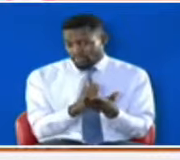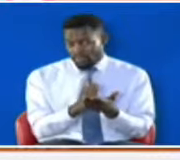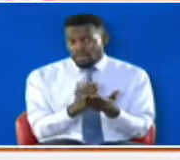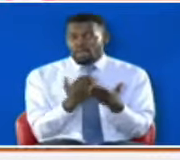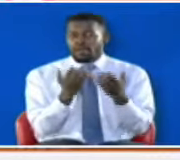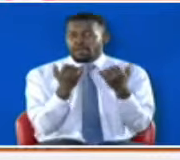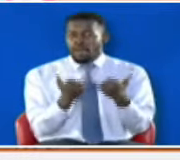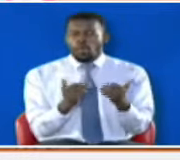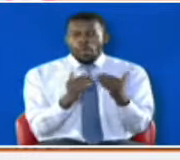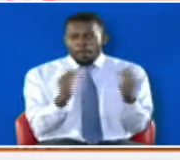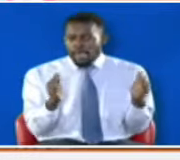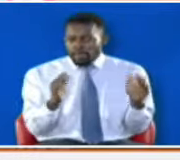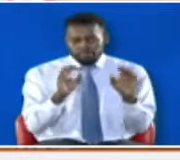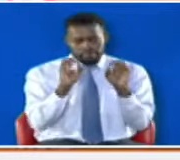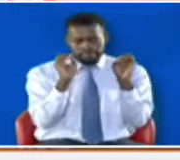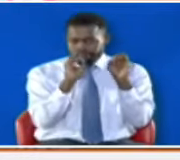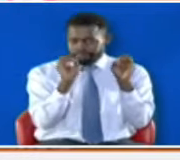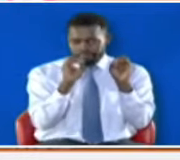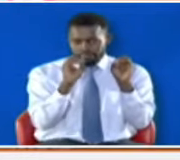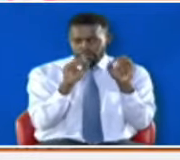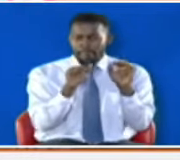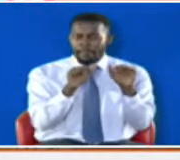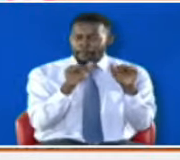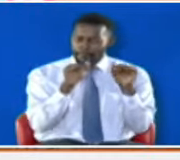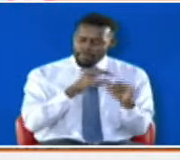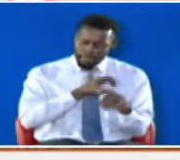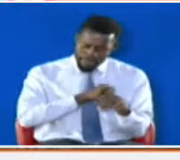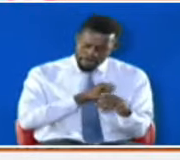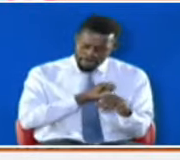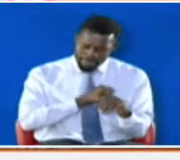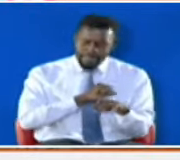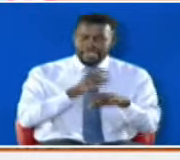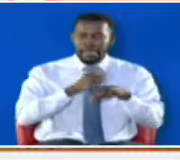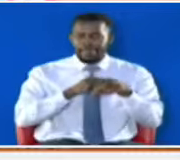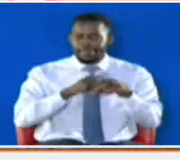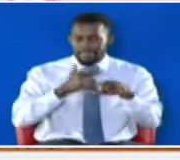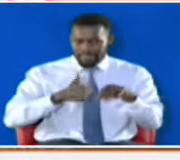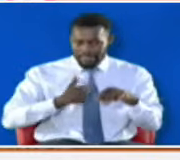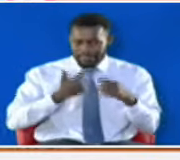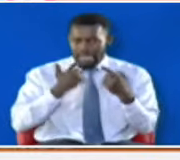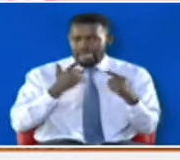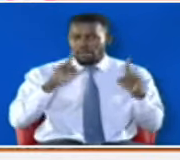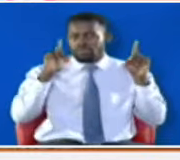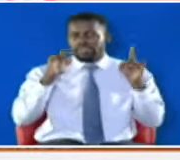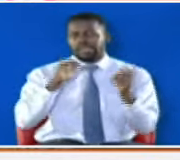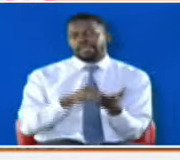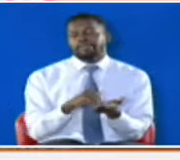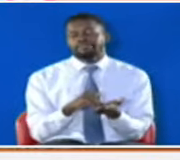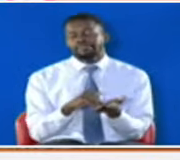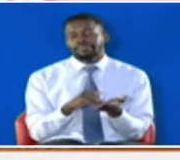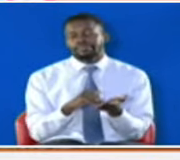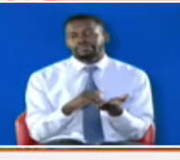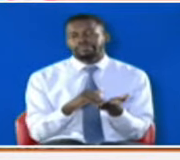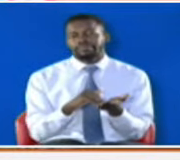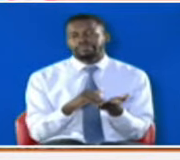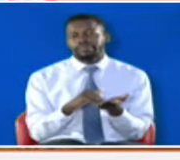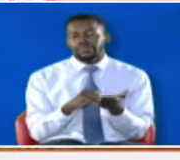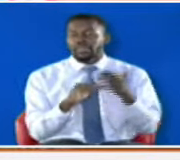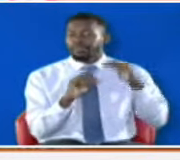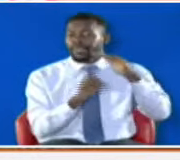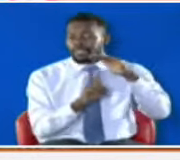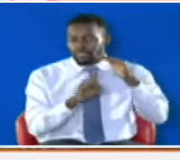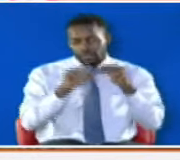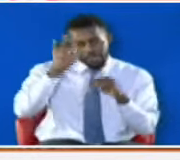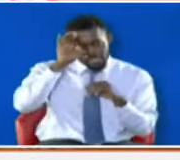Sasa hayatafunguliwa mpaka pale mwongozo mpya utakapotolewa. Na wizara